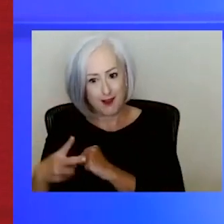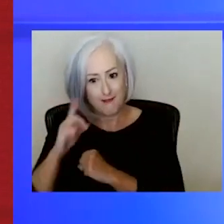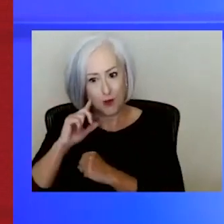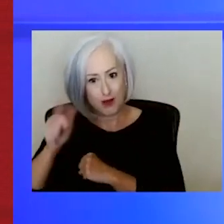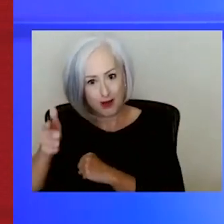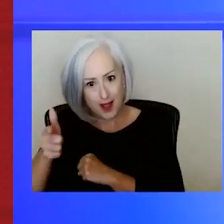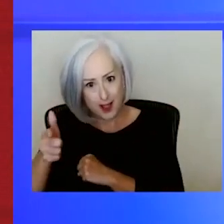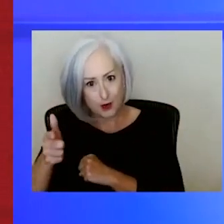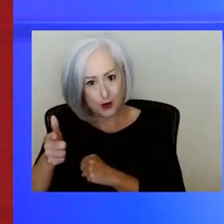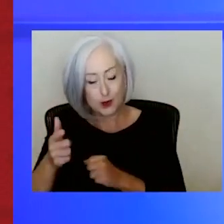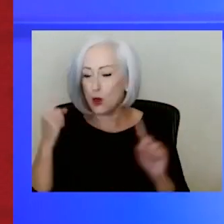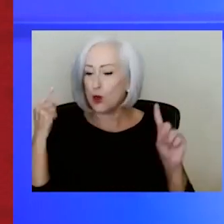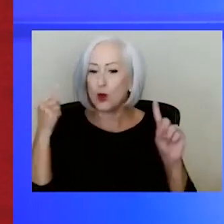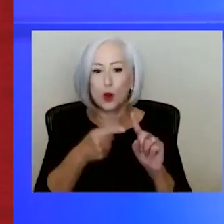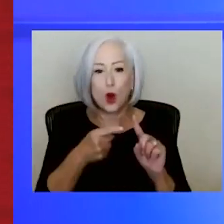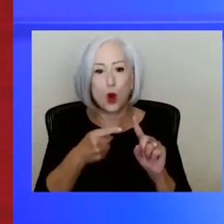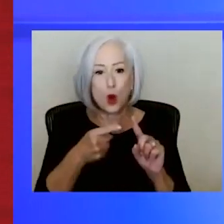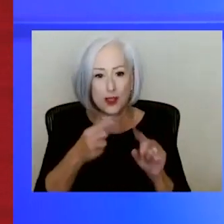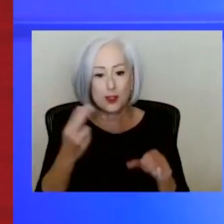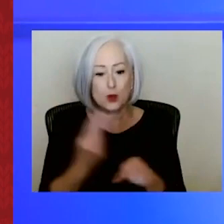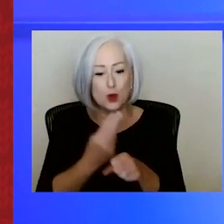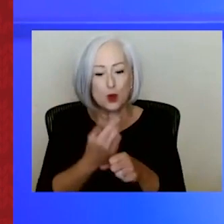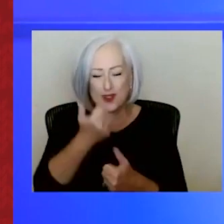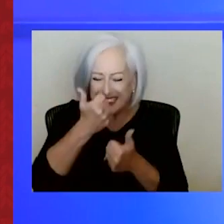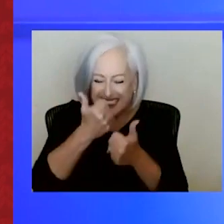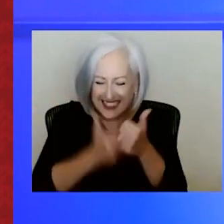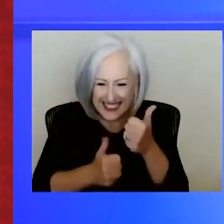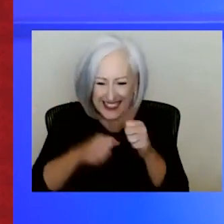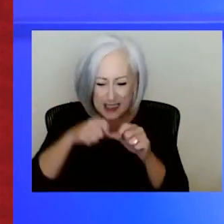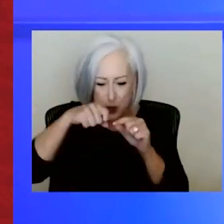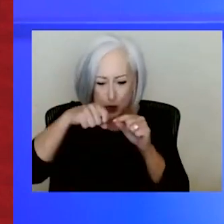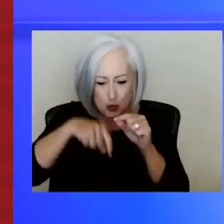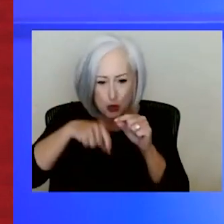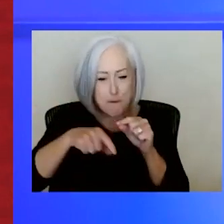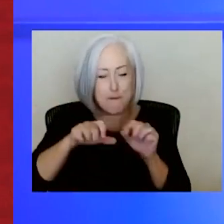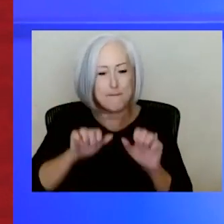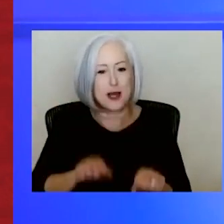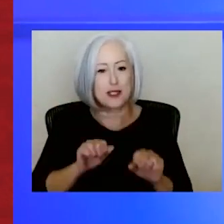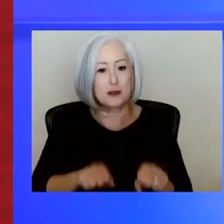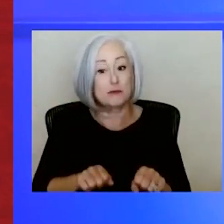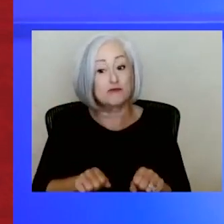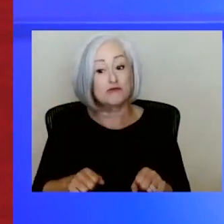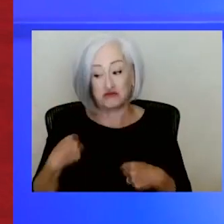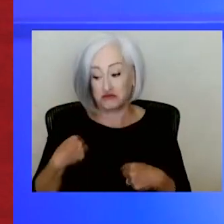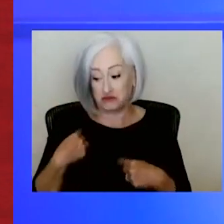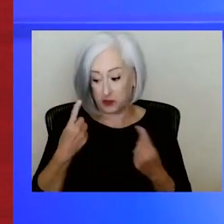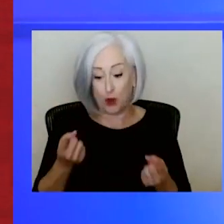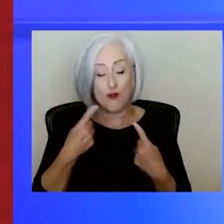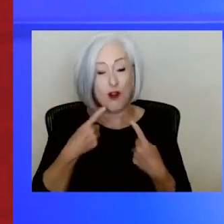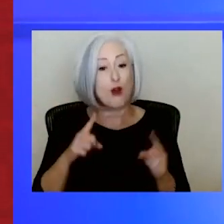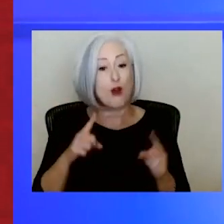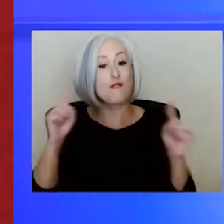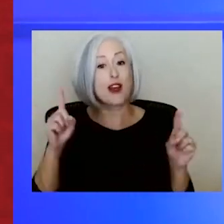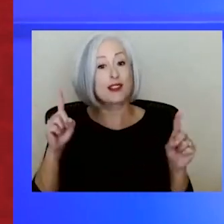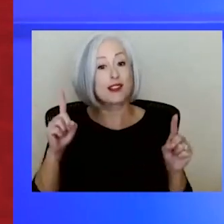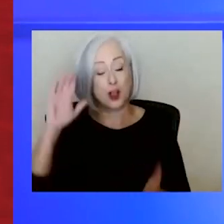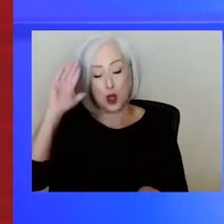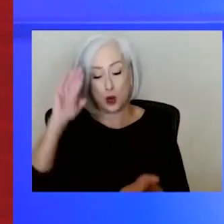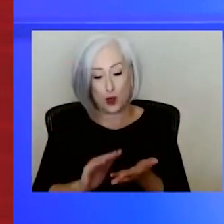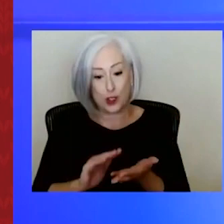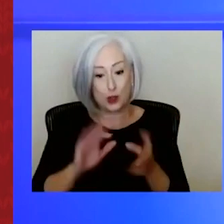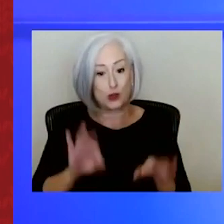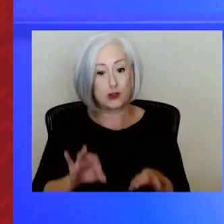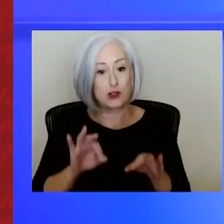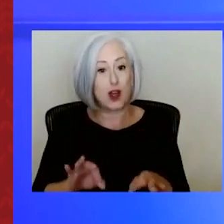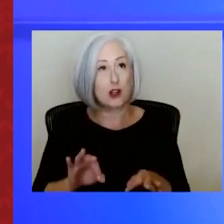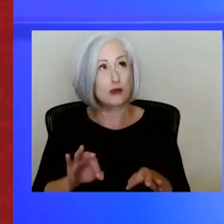use every single drop possible. And we've been effective. We've reduced the amount of contrast that we've used over the last 2